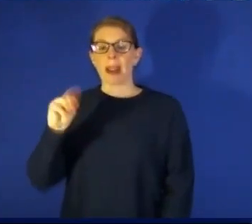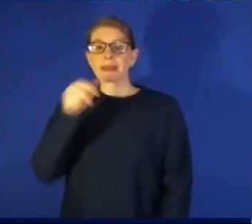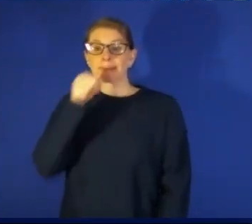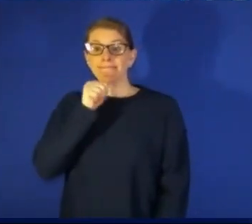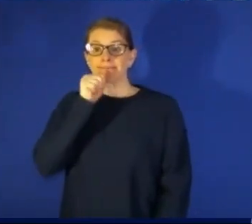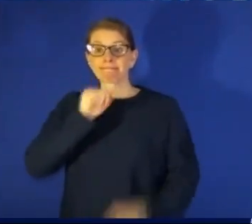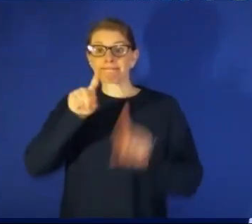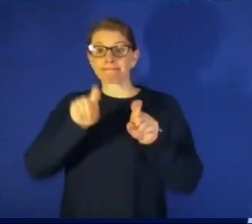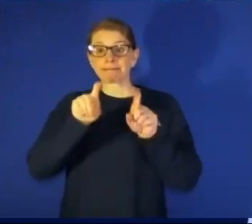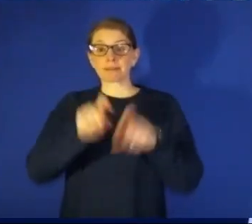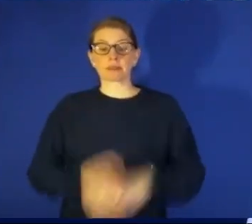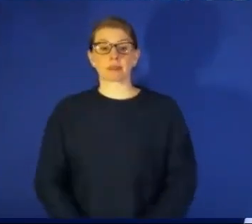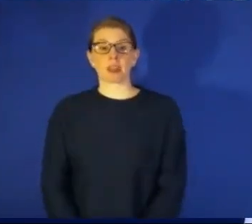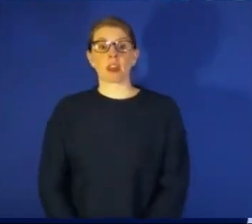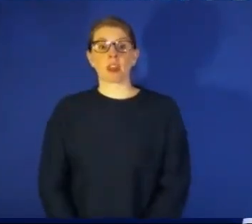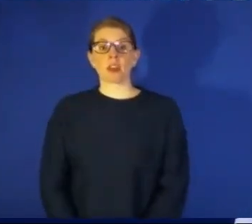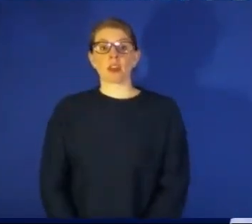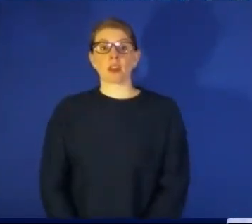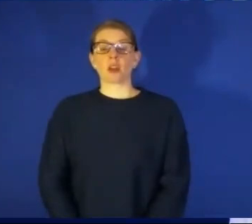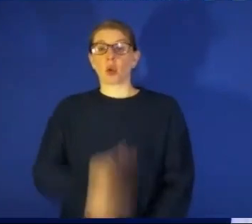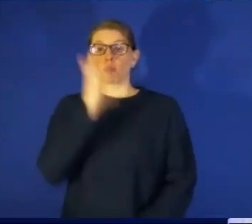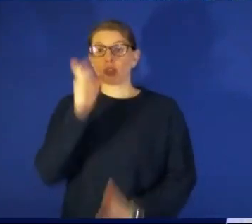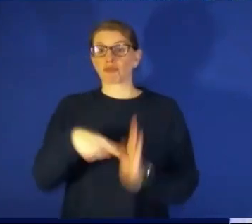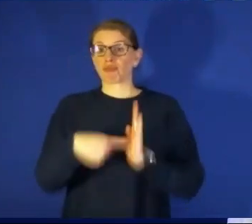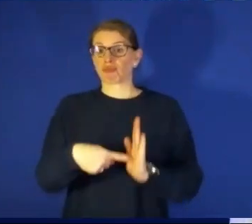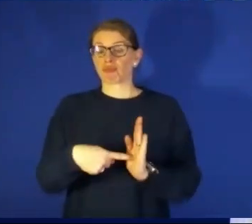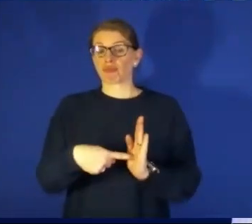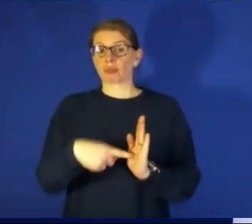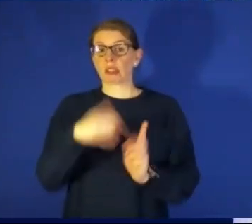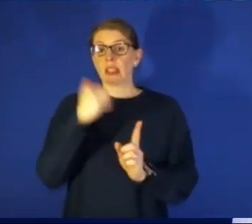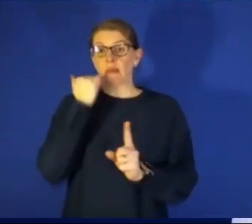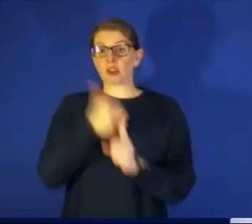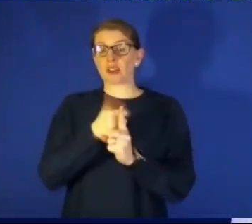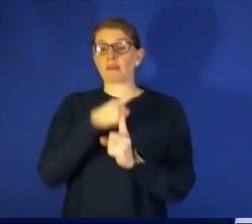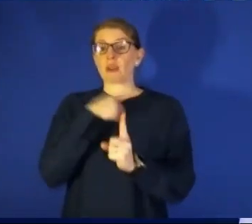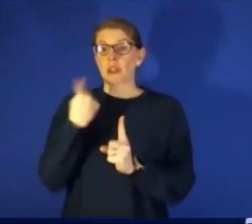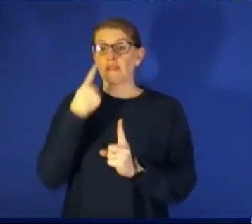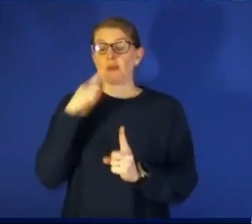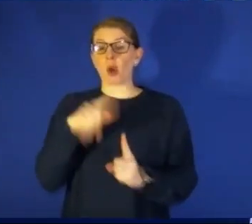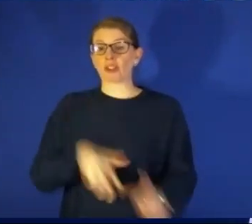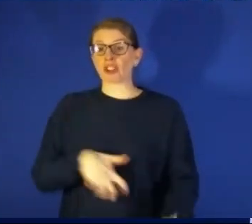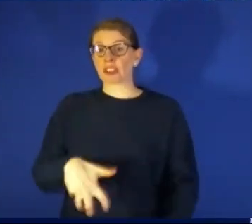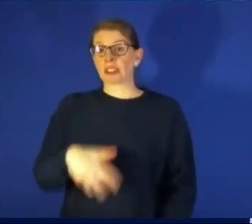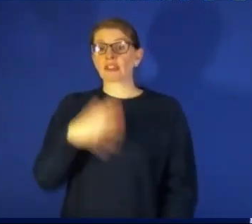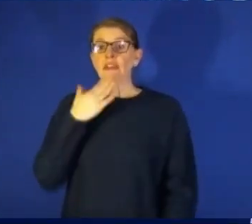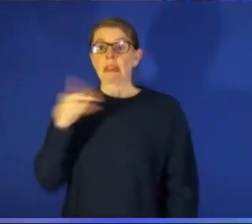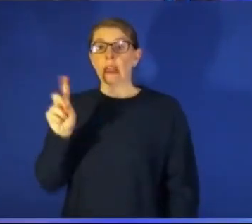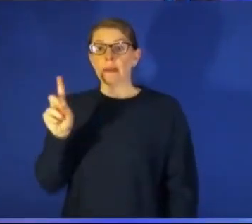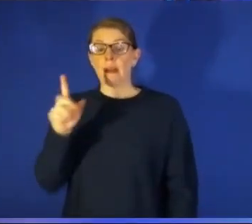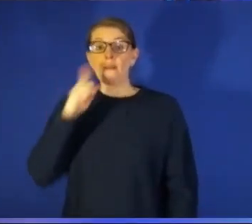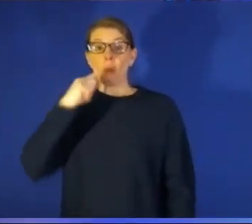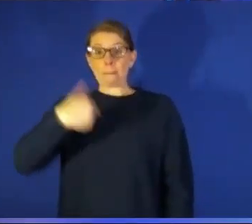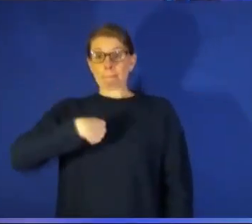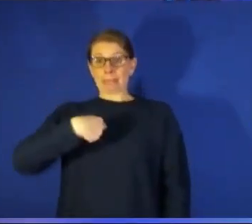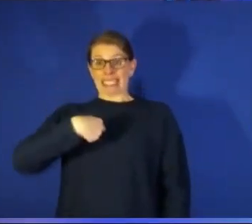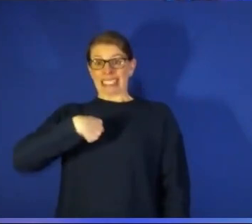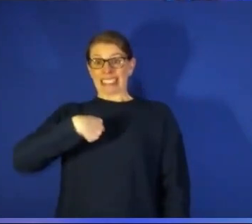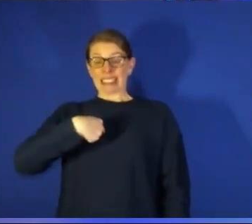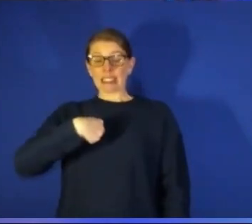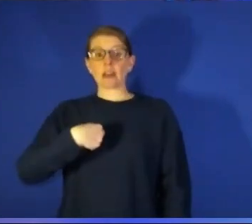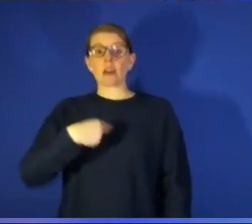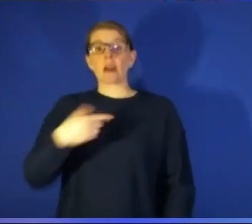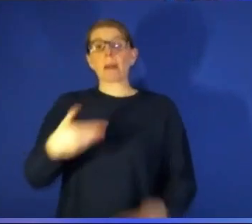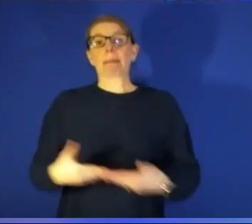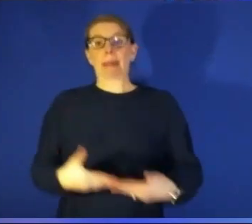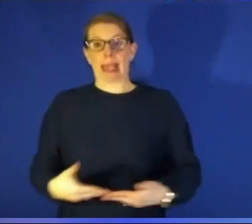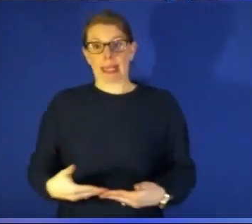will tell you whether or not you are at risk for gestational diabetes. And then For me getting it, or yeah, the baby and then getting it. the baby